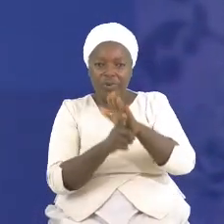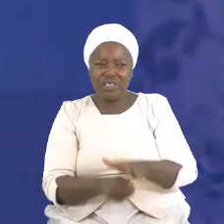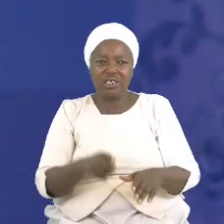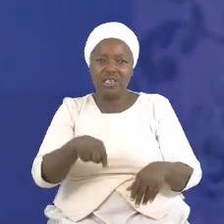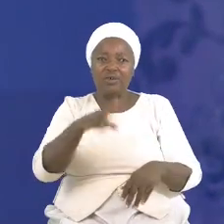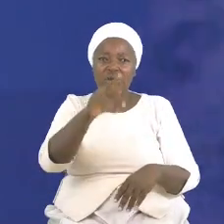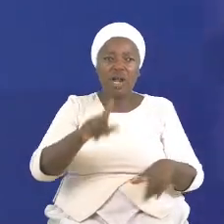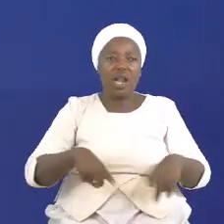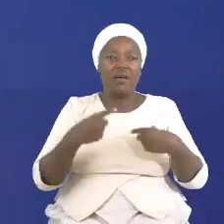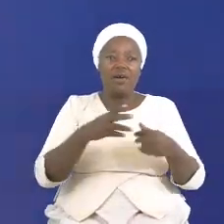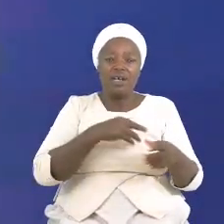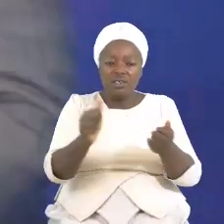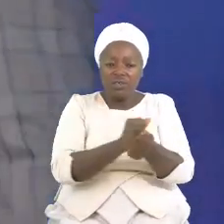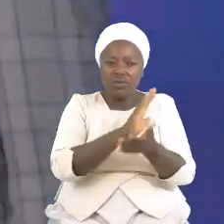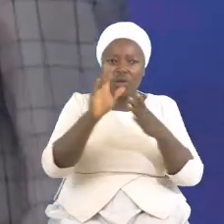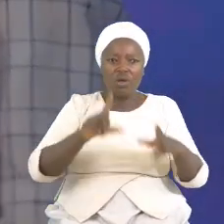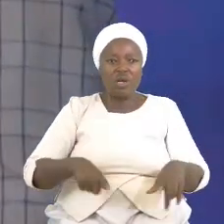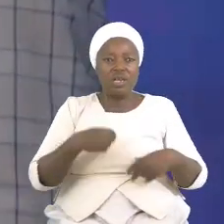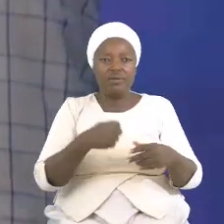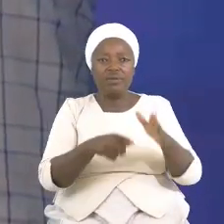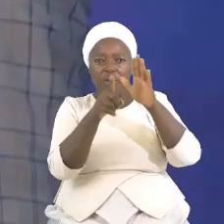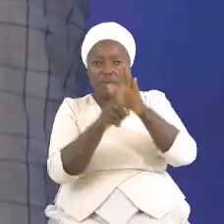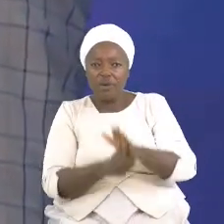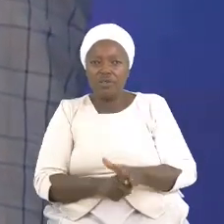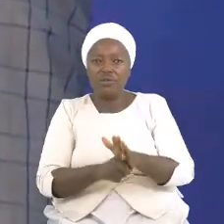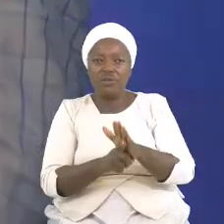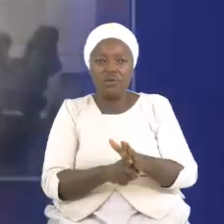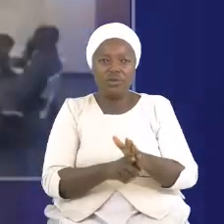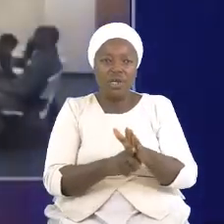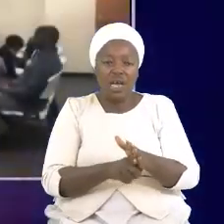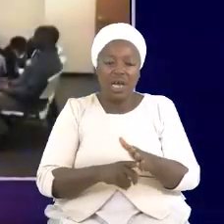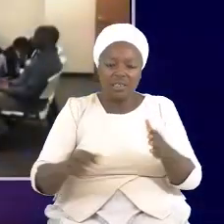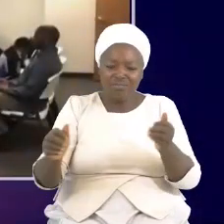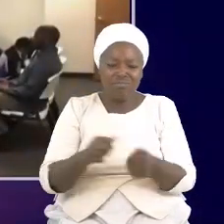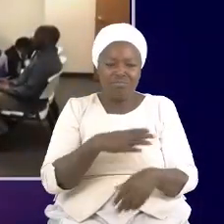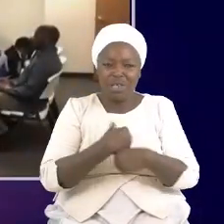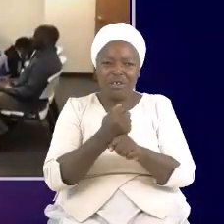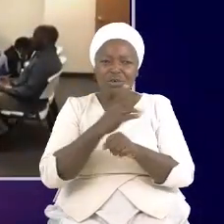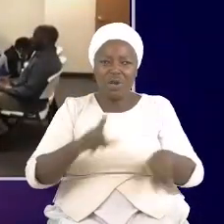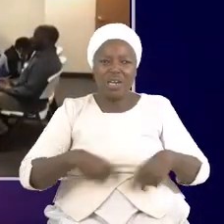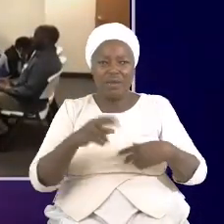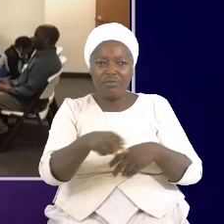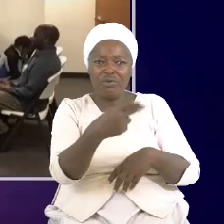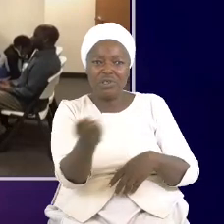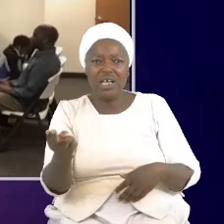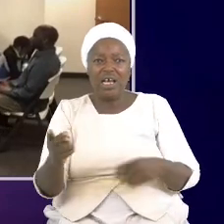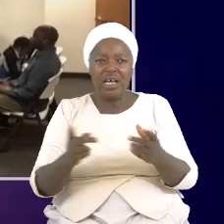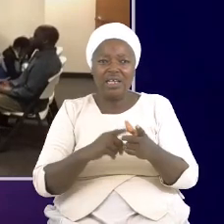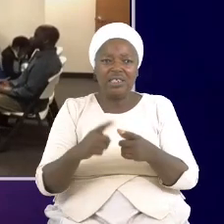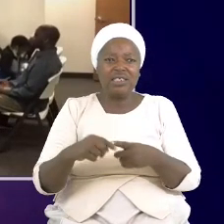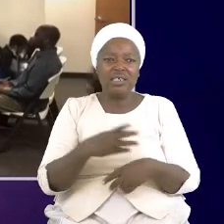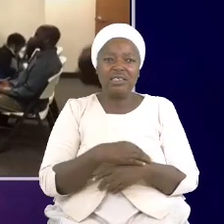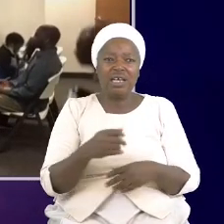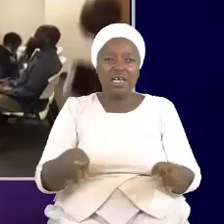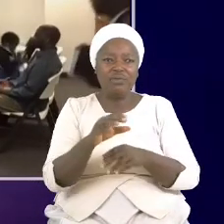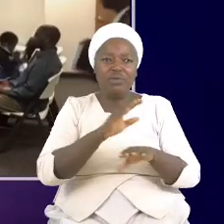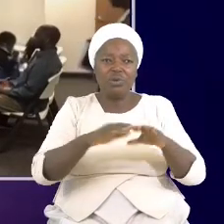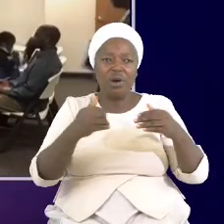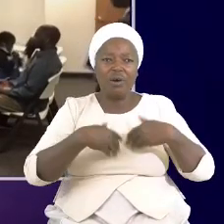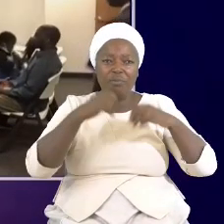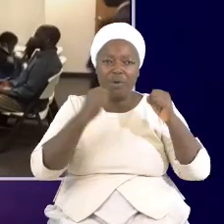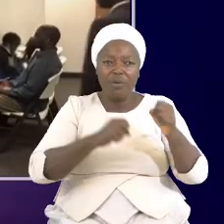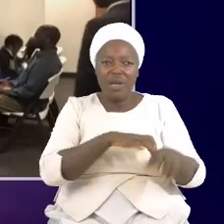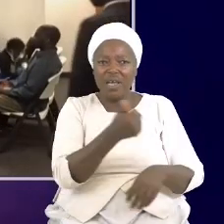life. Oppression destabilizing your life. You almost don't have any heart anymore. Any kind